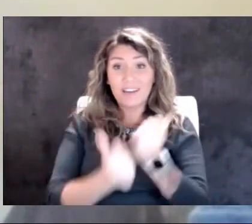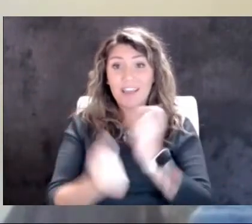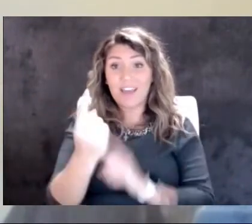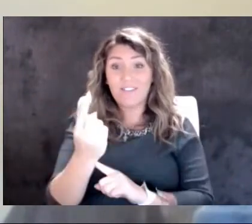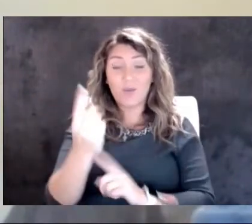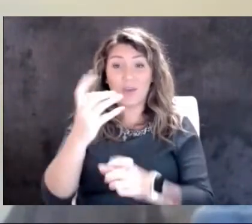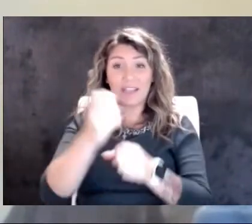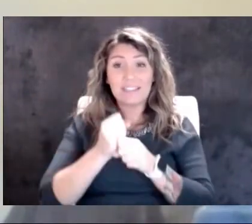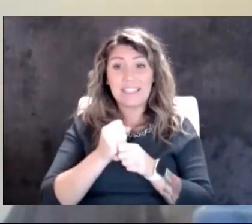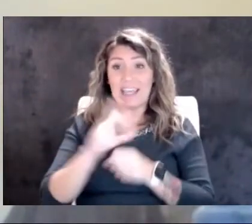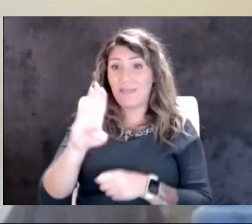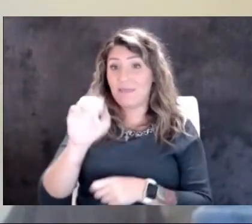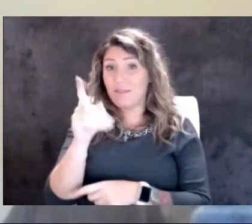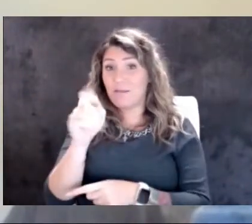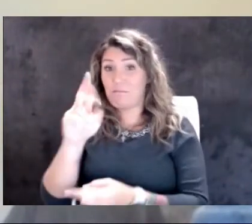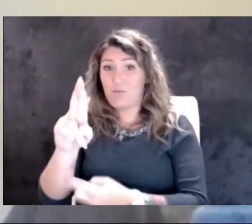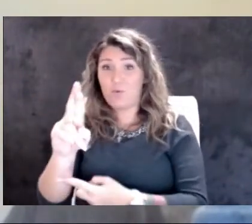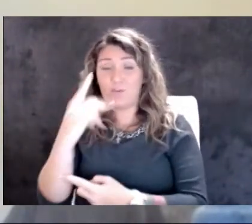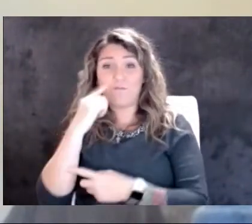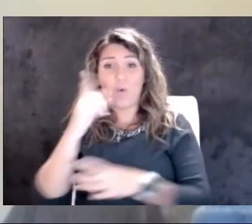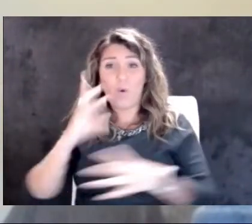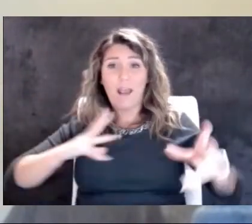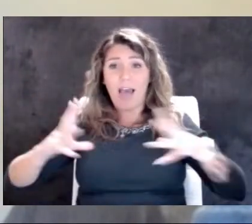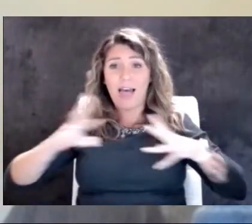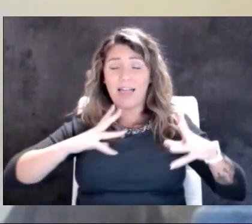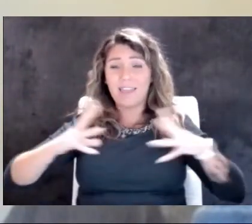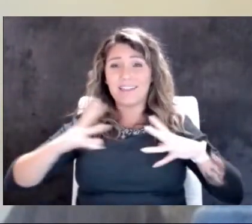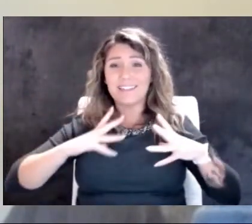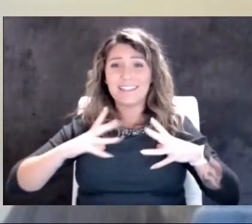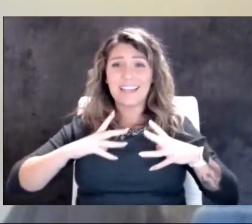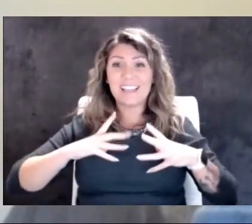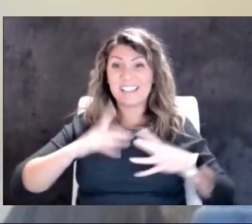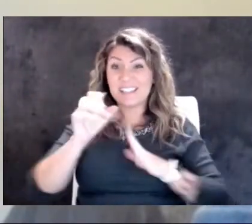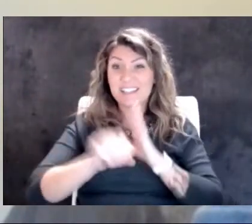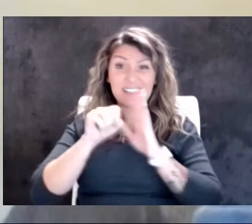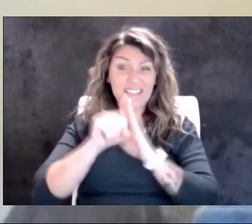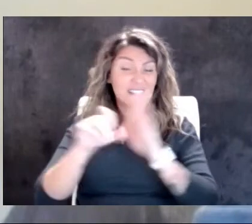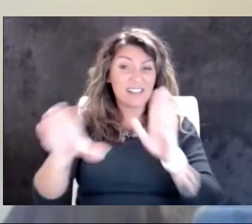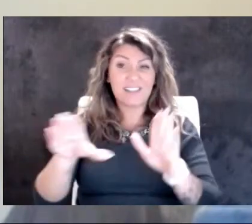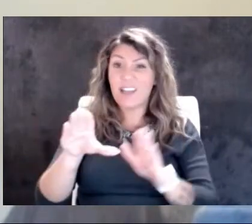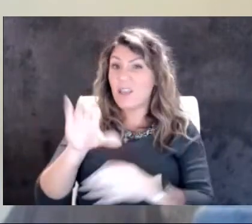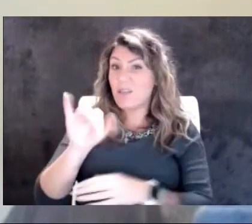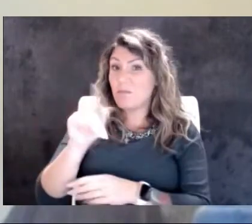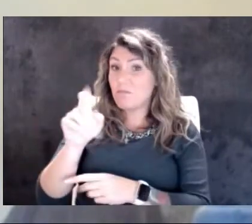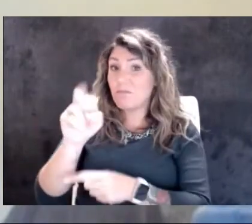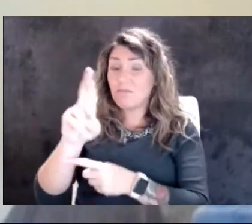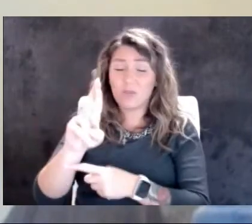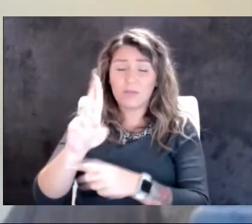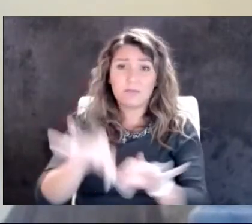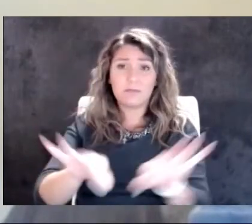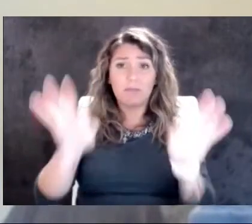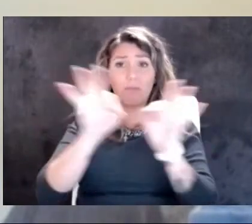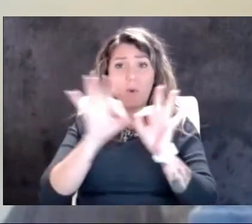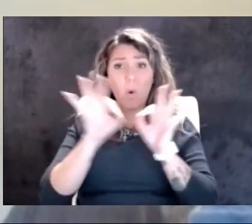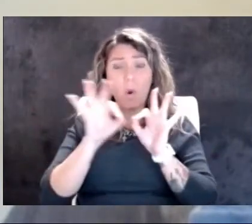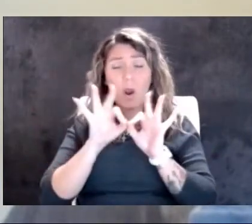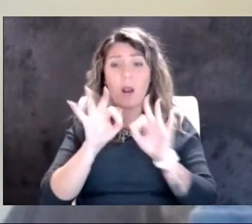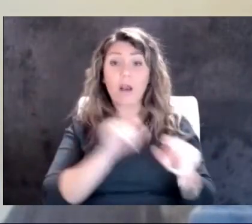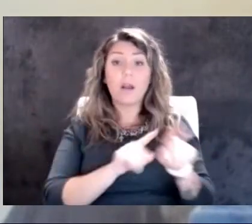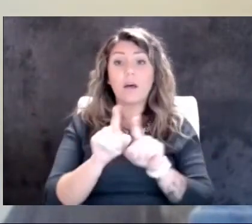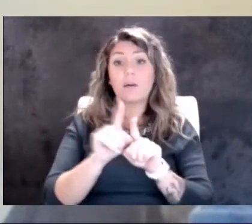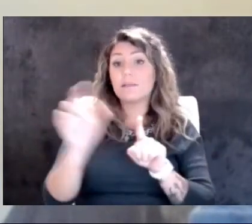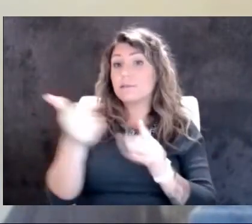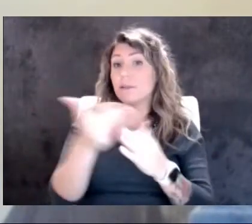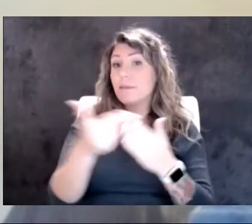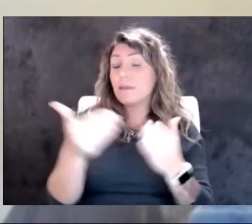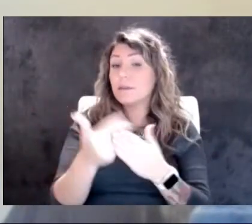get boosted for the holidays. With the holiday season coming up, booster shots are really important. They're part of that Swiss cheese. The other thing I'd say